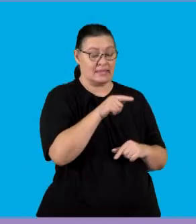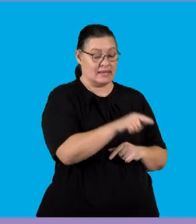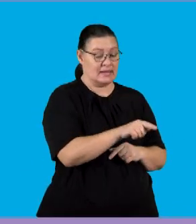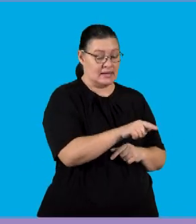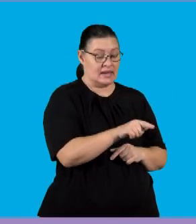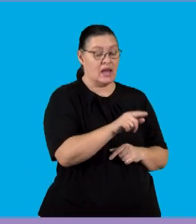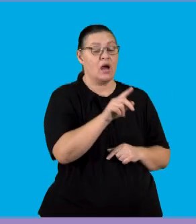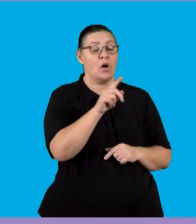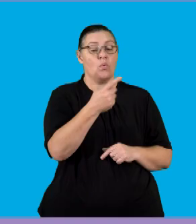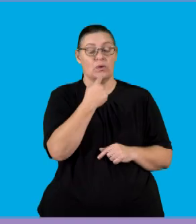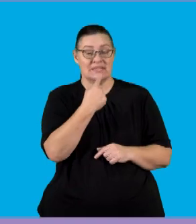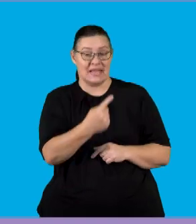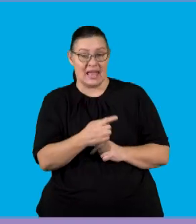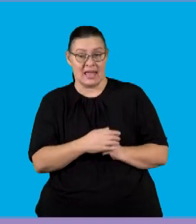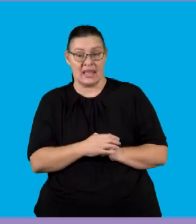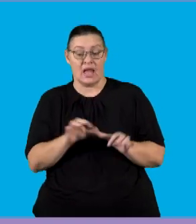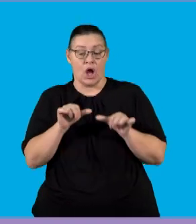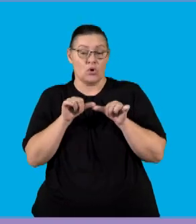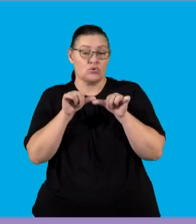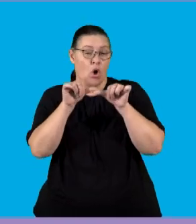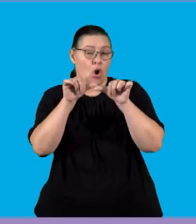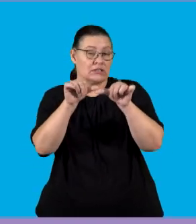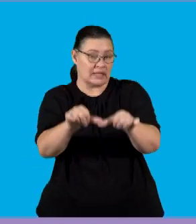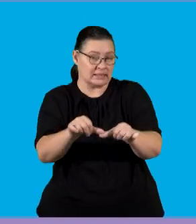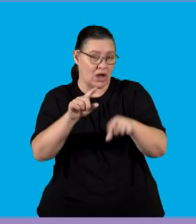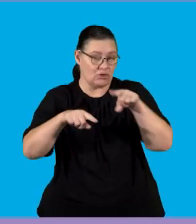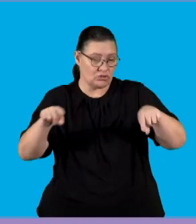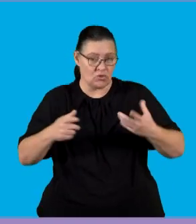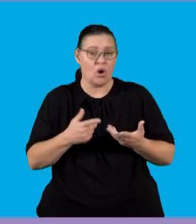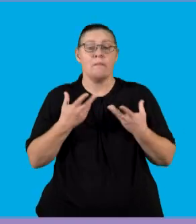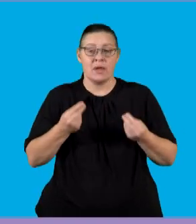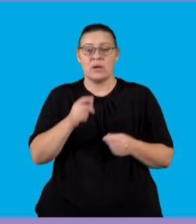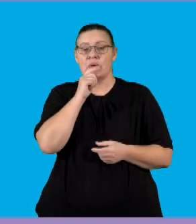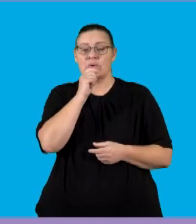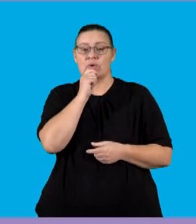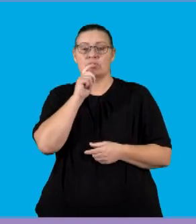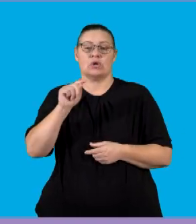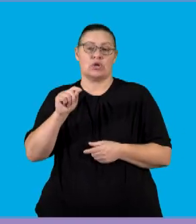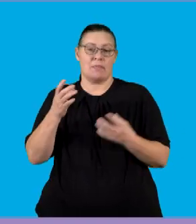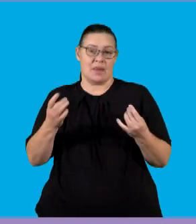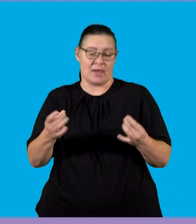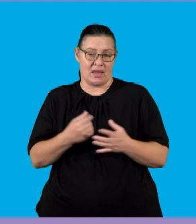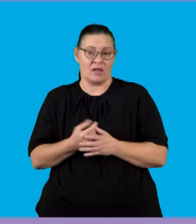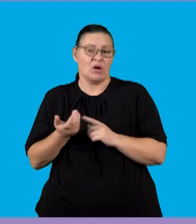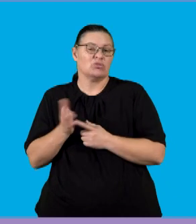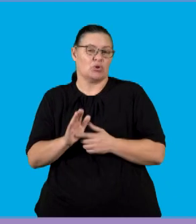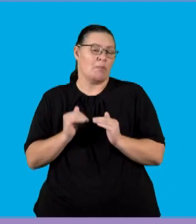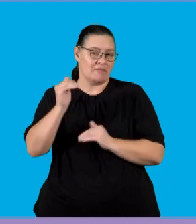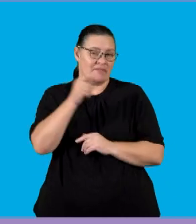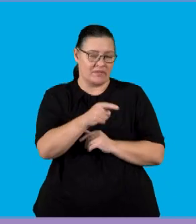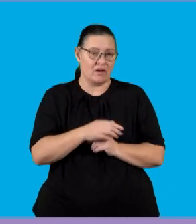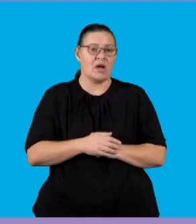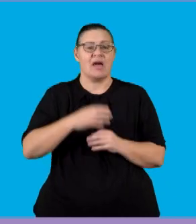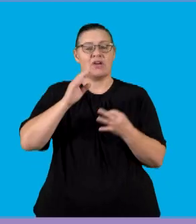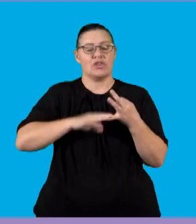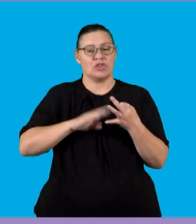pattern, we did say that we take our constant ratio and we use our term number, like I'm showing there above, that